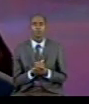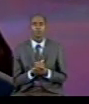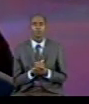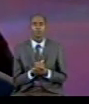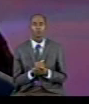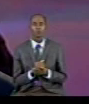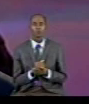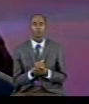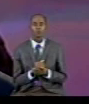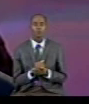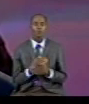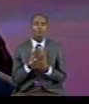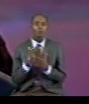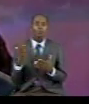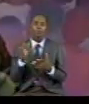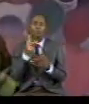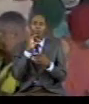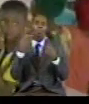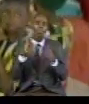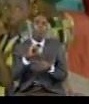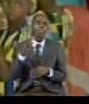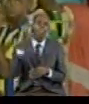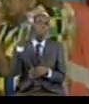Something is happening down there.